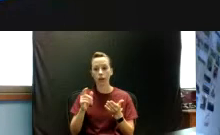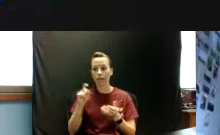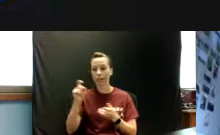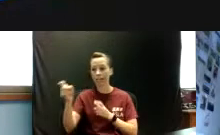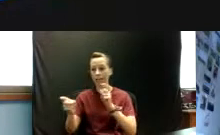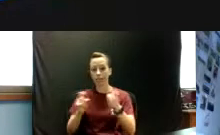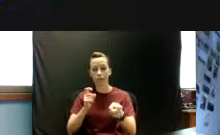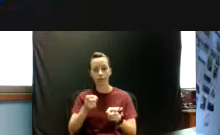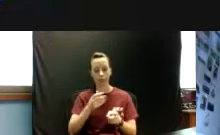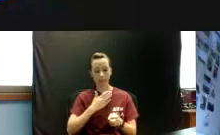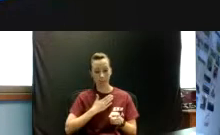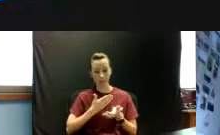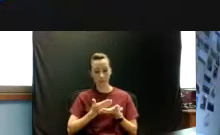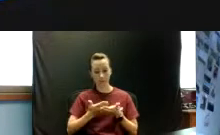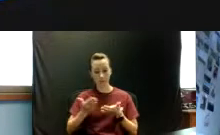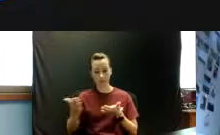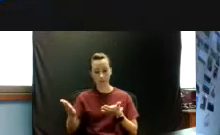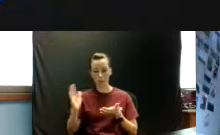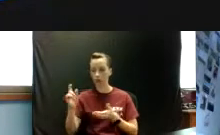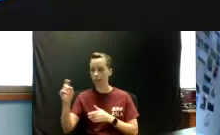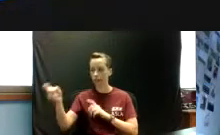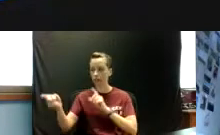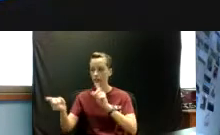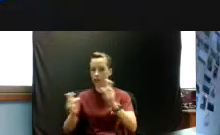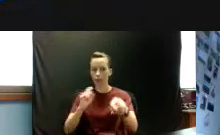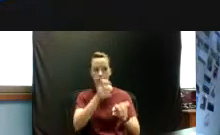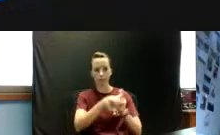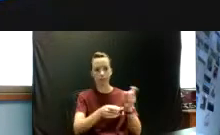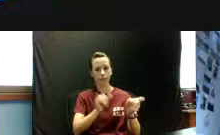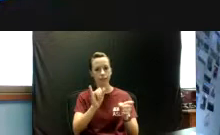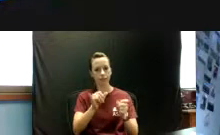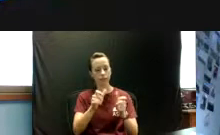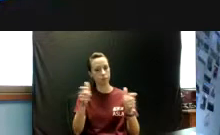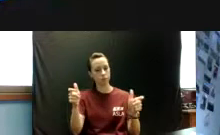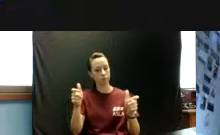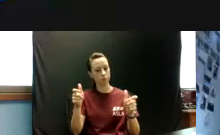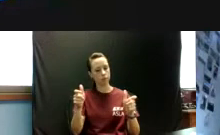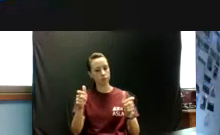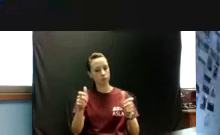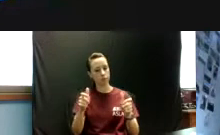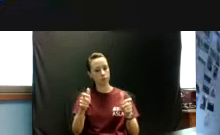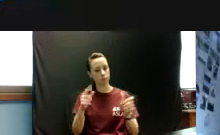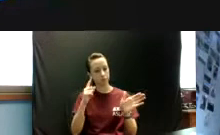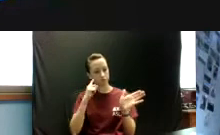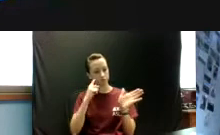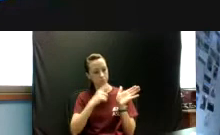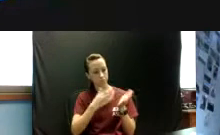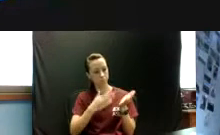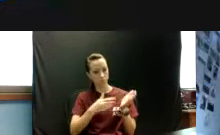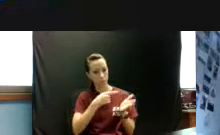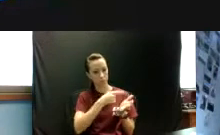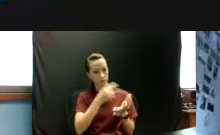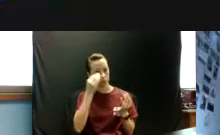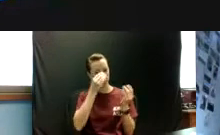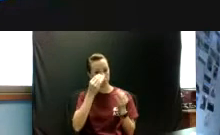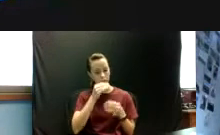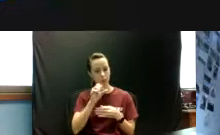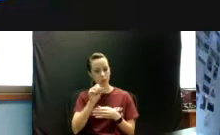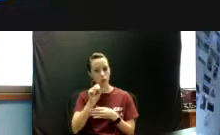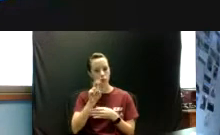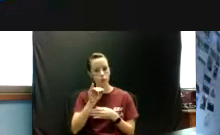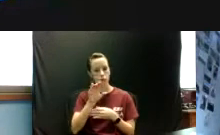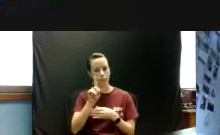a really big sign that they might be considering suicide as well. They may be withdrawing, abusing,